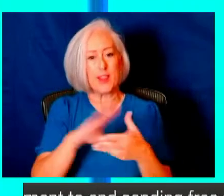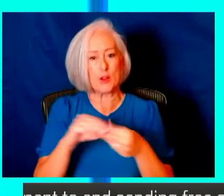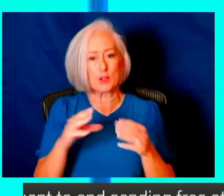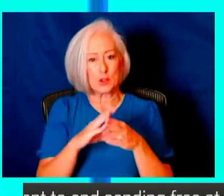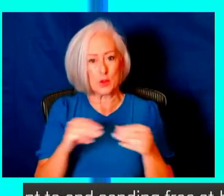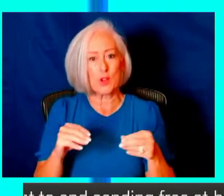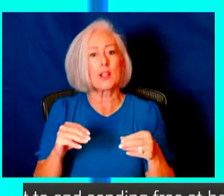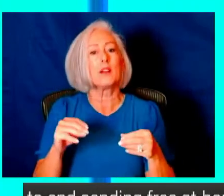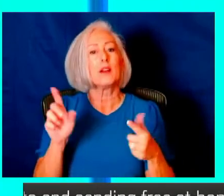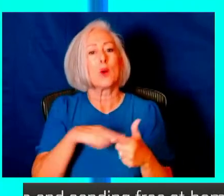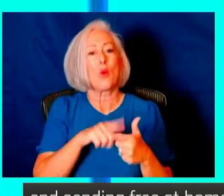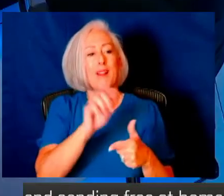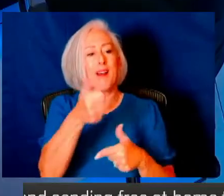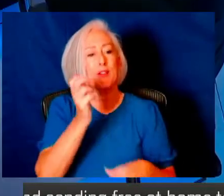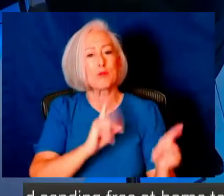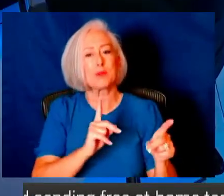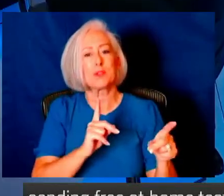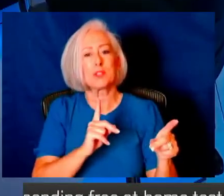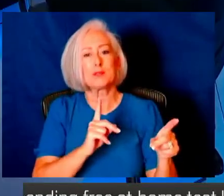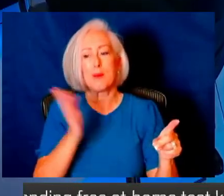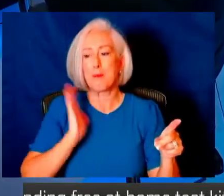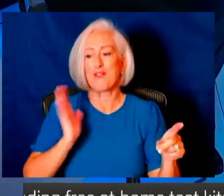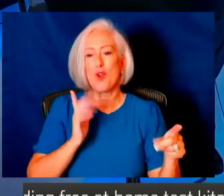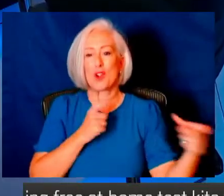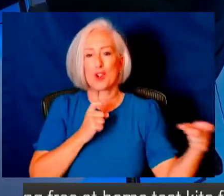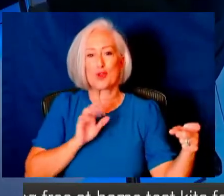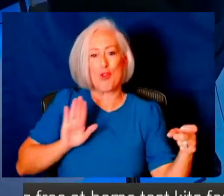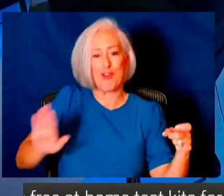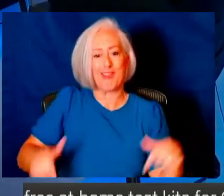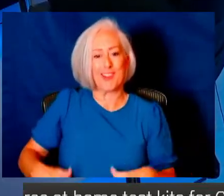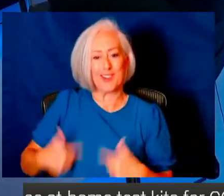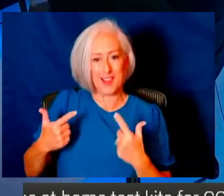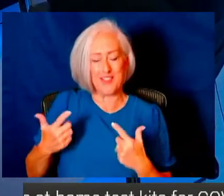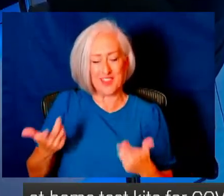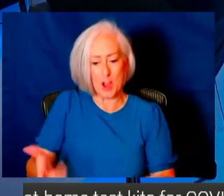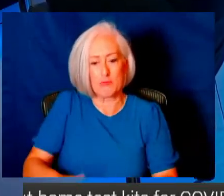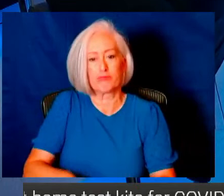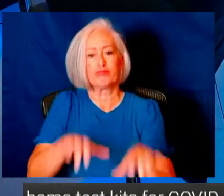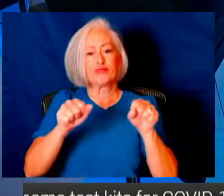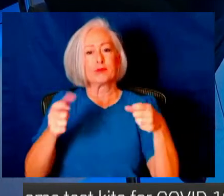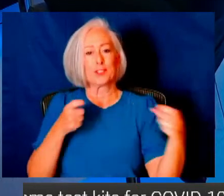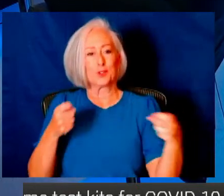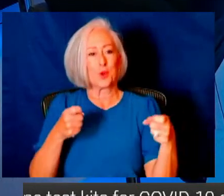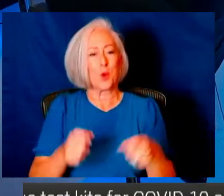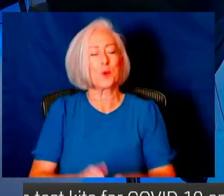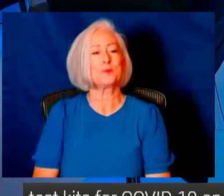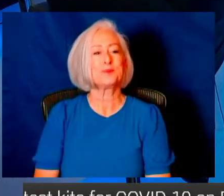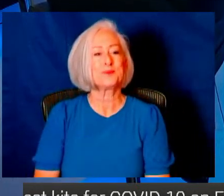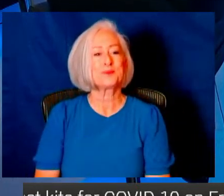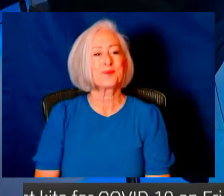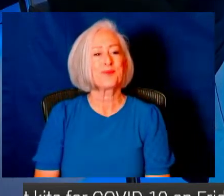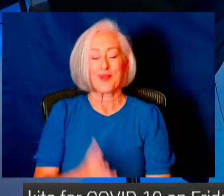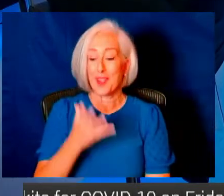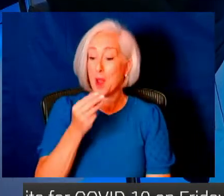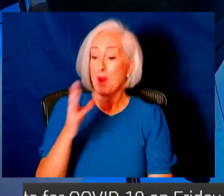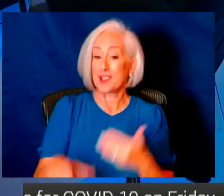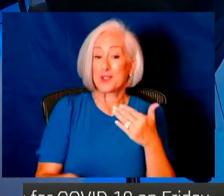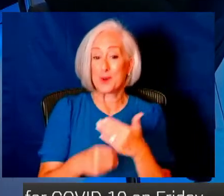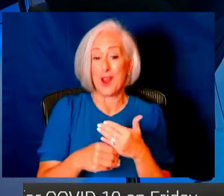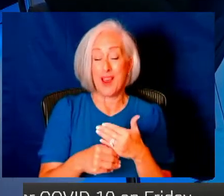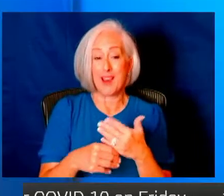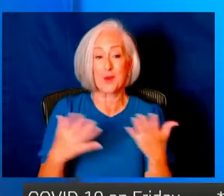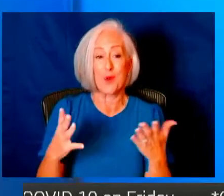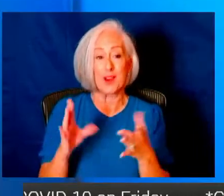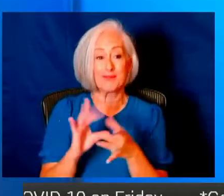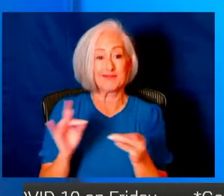it for so long. And Dr. I'm sorry, excuse me, if I may, I just wanted to add on to what Sierra was saying about the sharing of